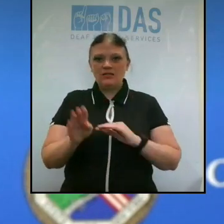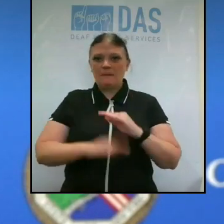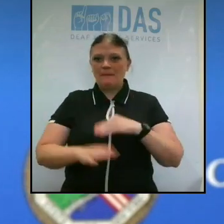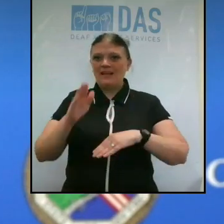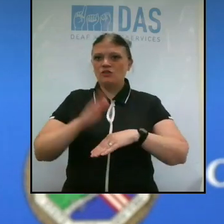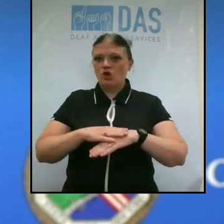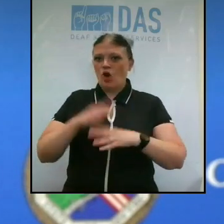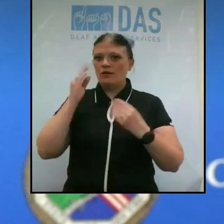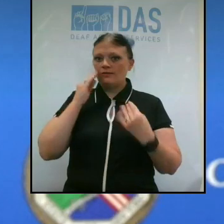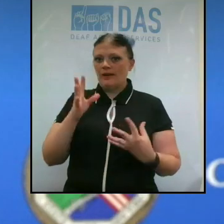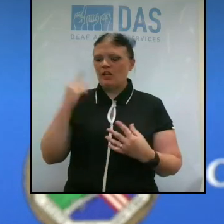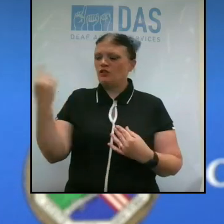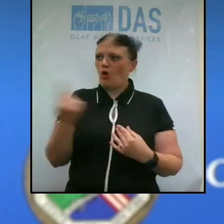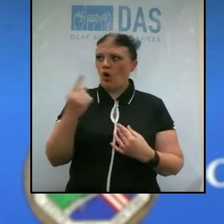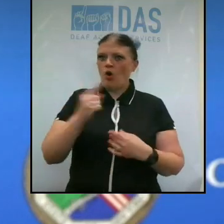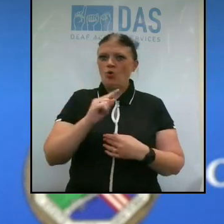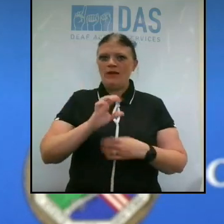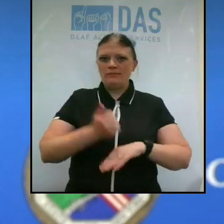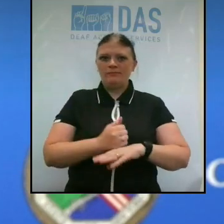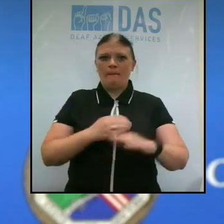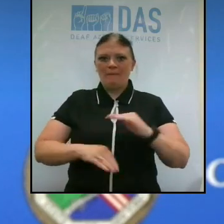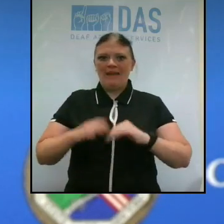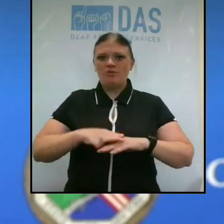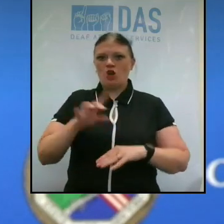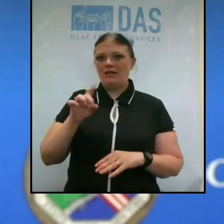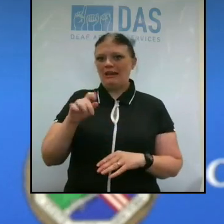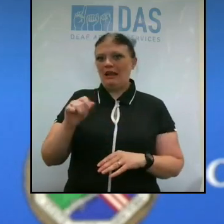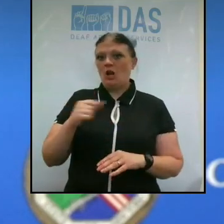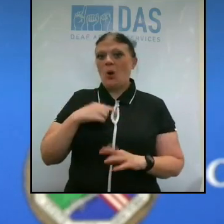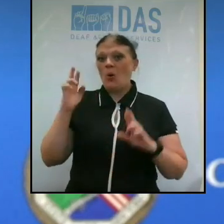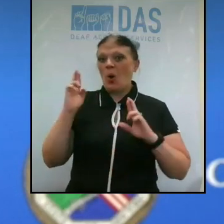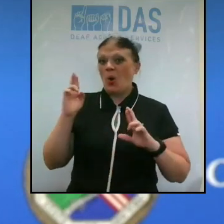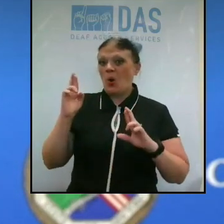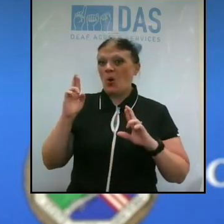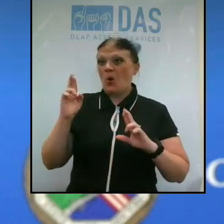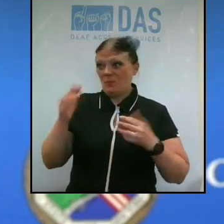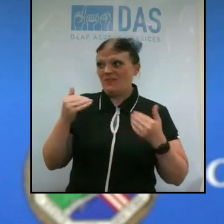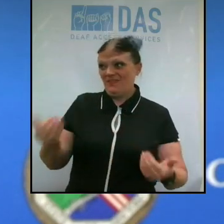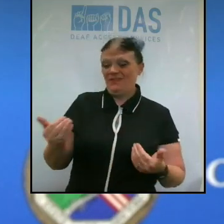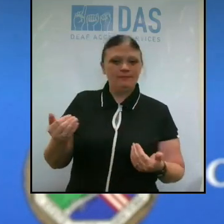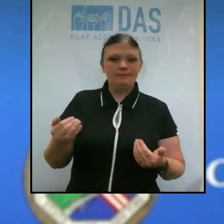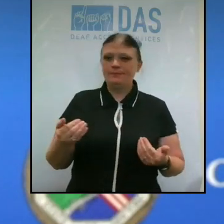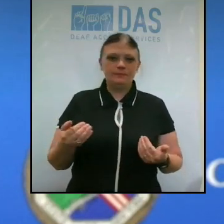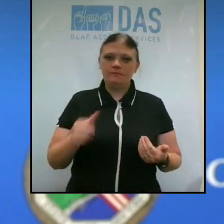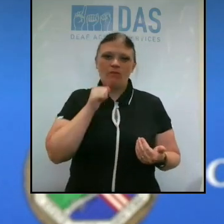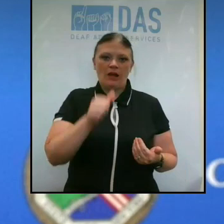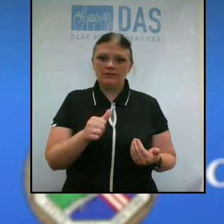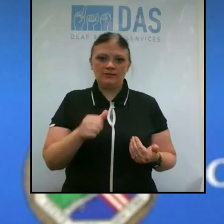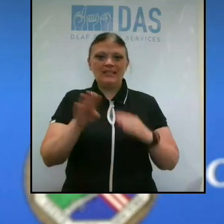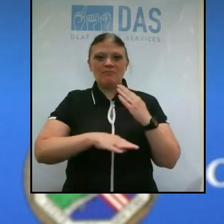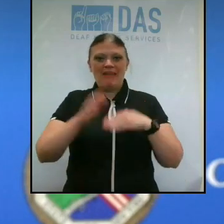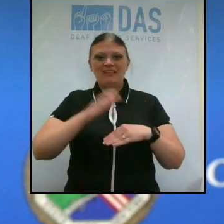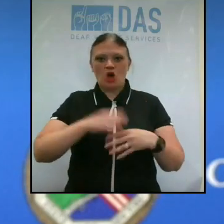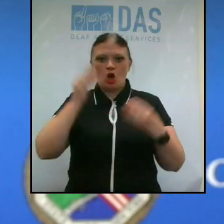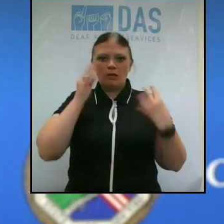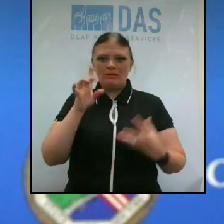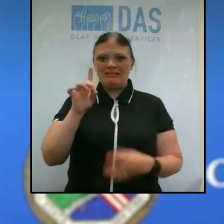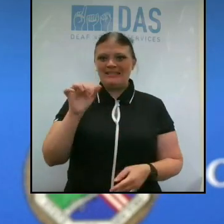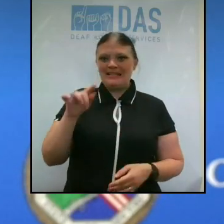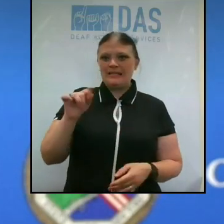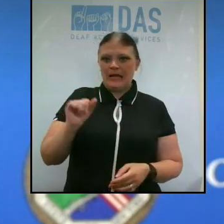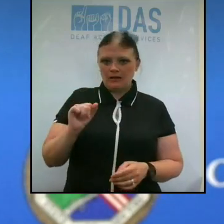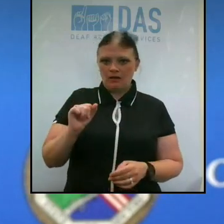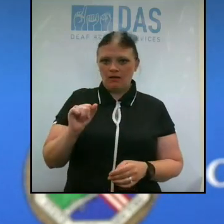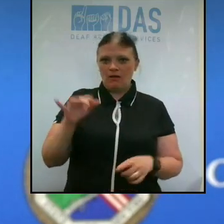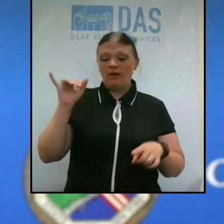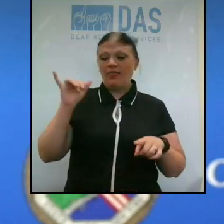always based on the data. It's not just like we hope that we can be there, so let's do it. We're going to do it based on the data. And